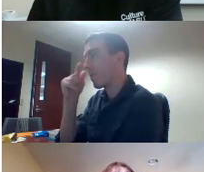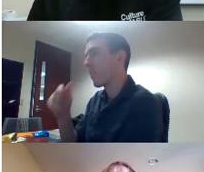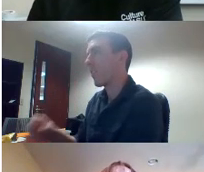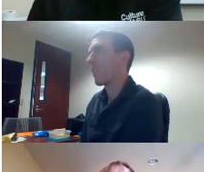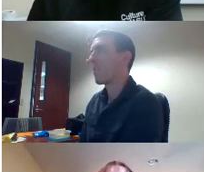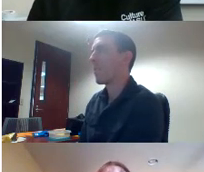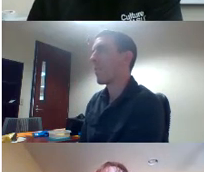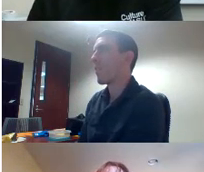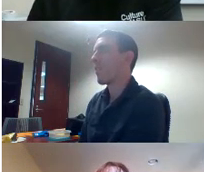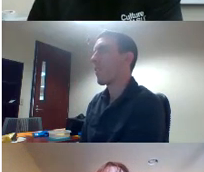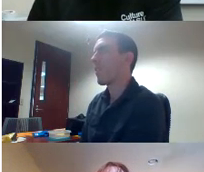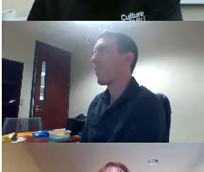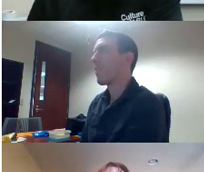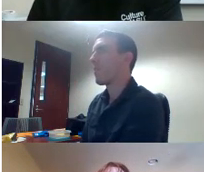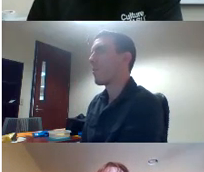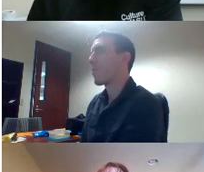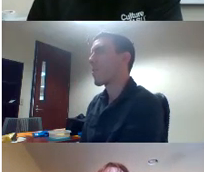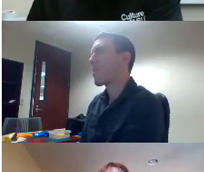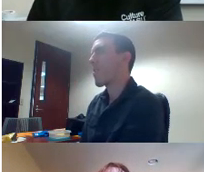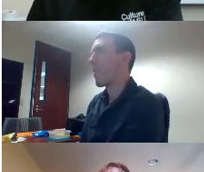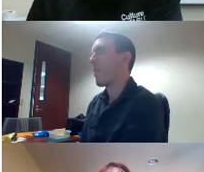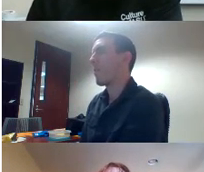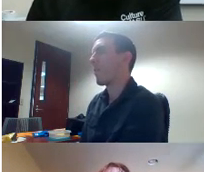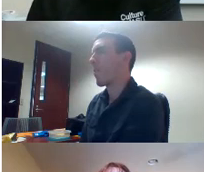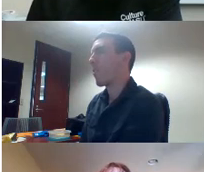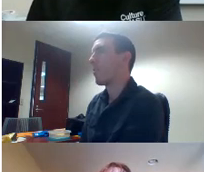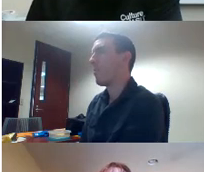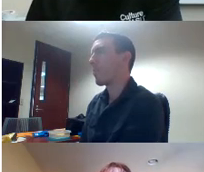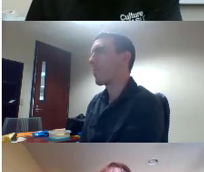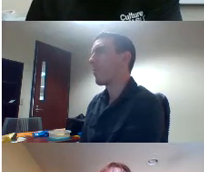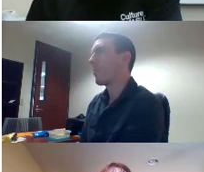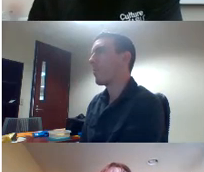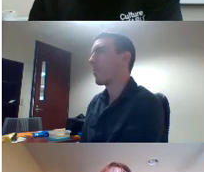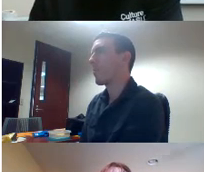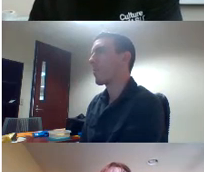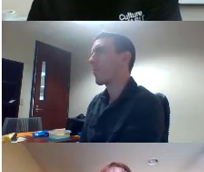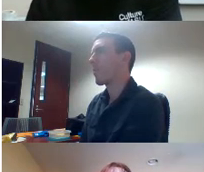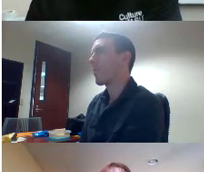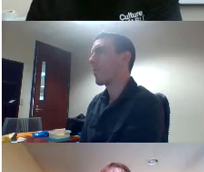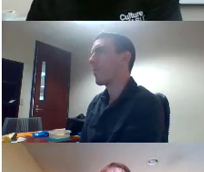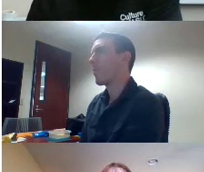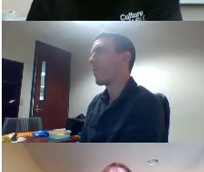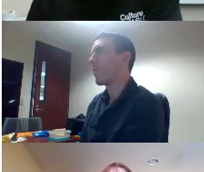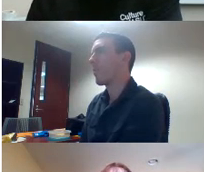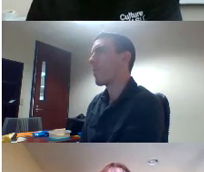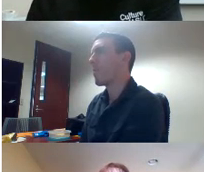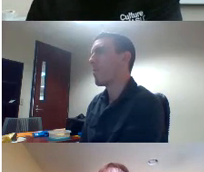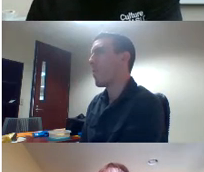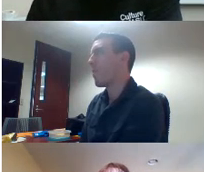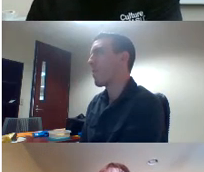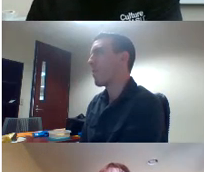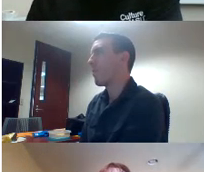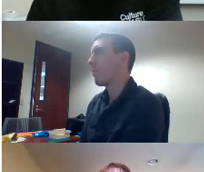make us who we are. Absolutely. Thank you so much, Kyle. Those little pieces that make us who we are. Anyone else